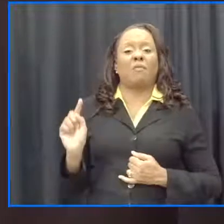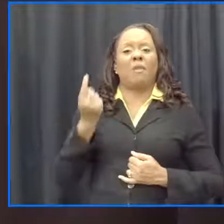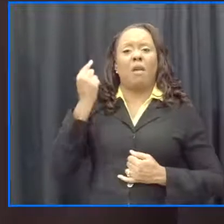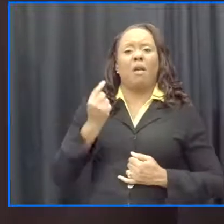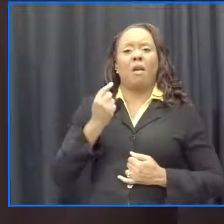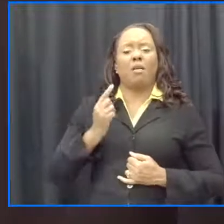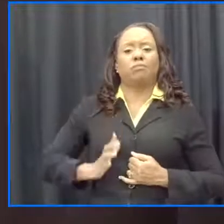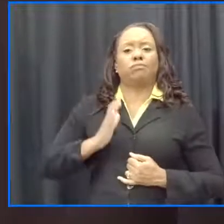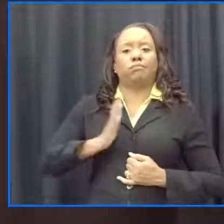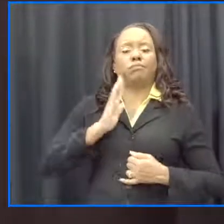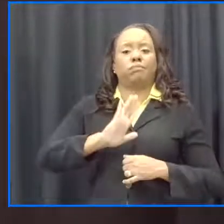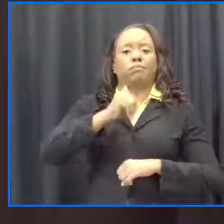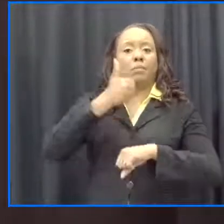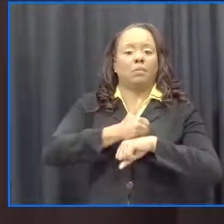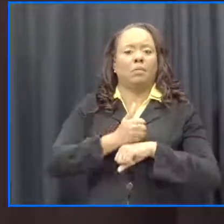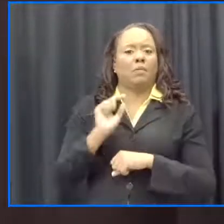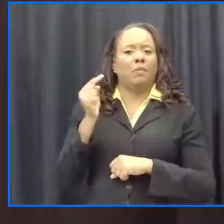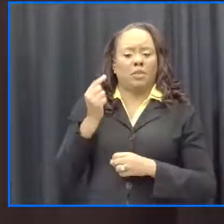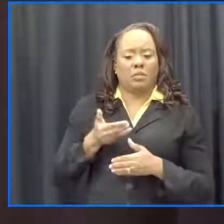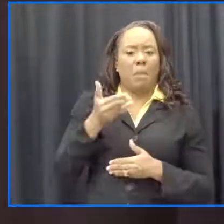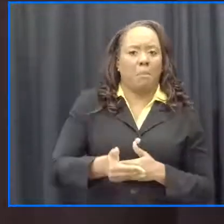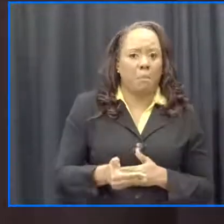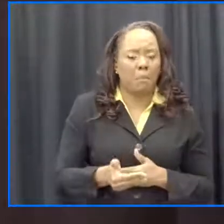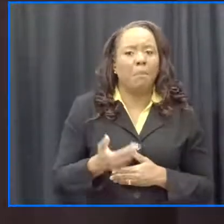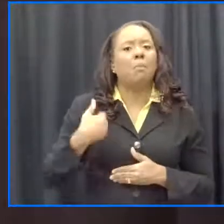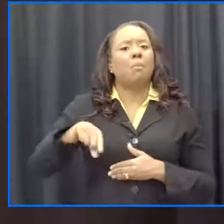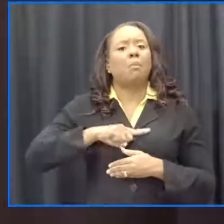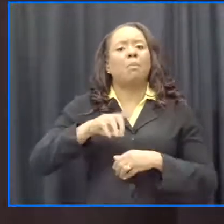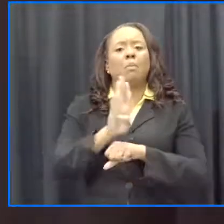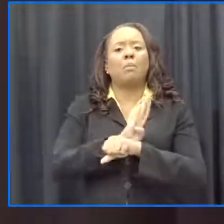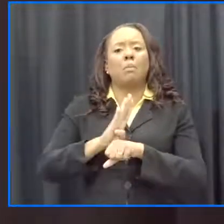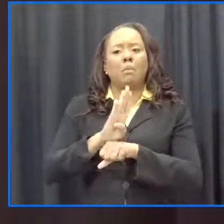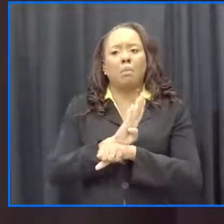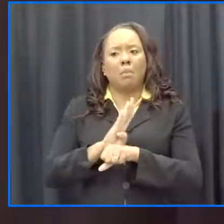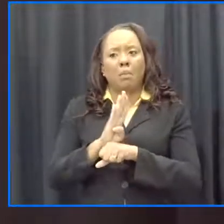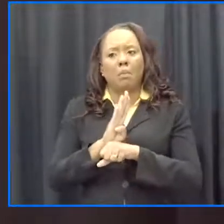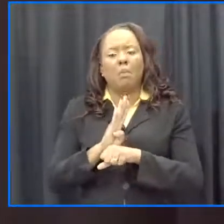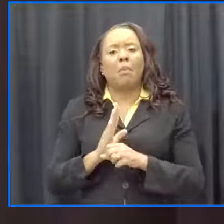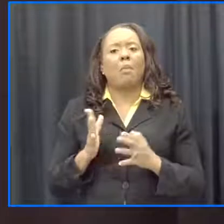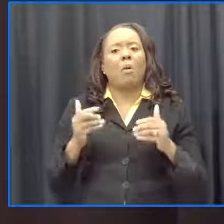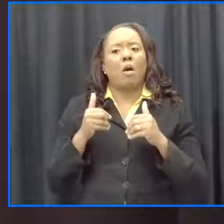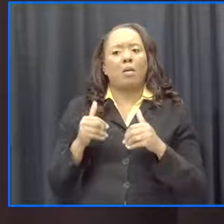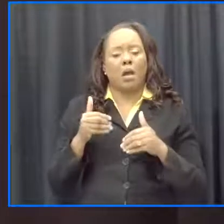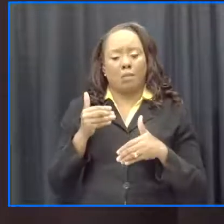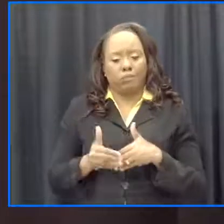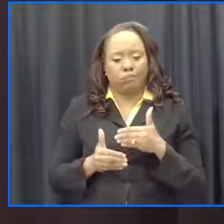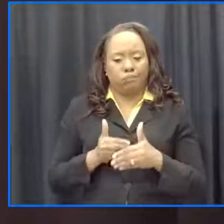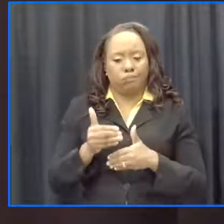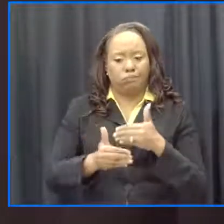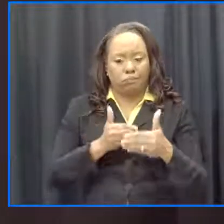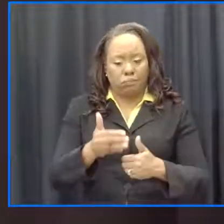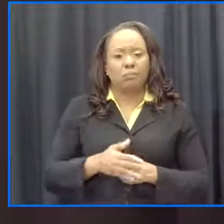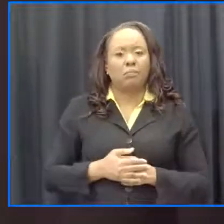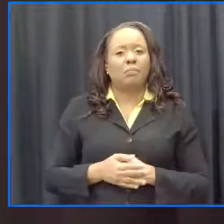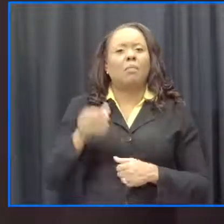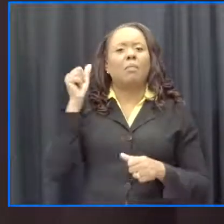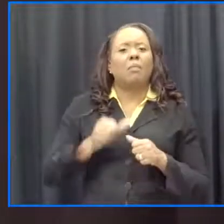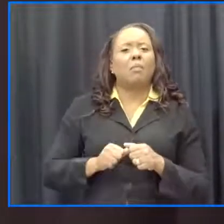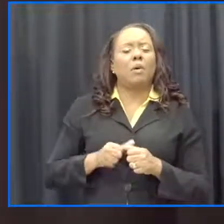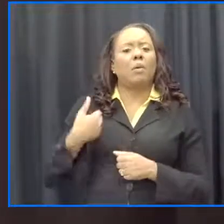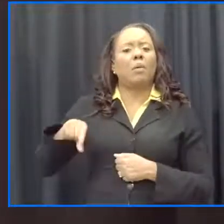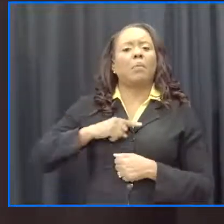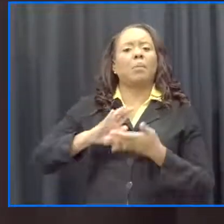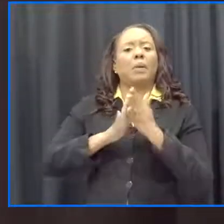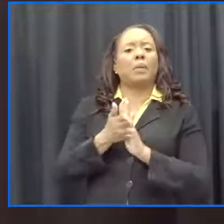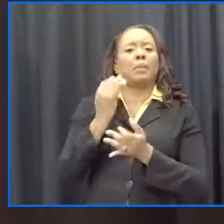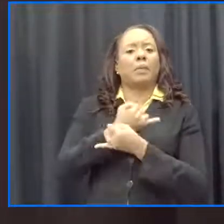of that commission represents the first steps in a journey that we as a country last embarked on near 30 years